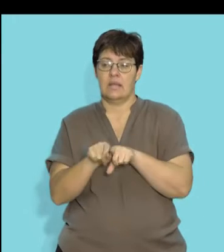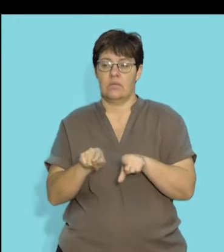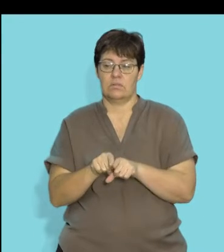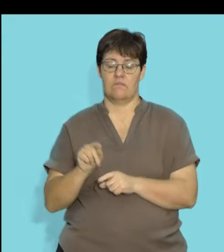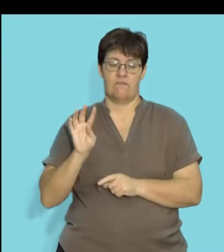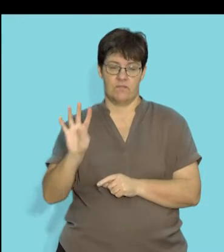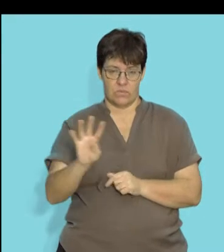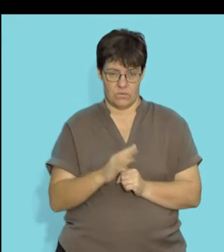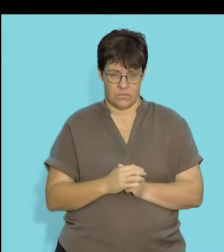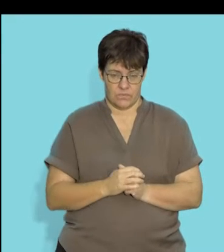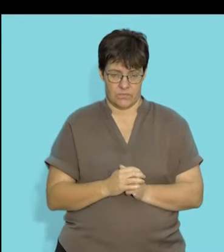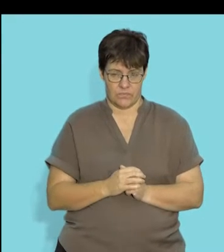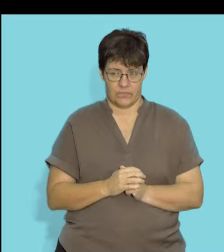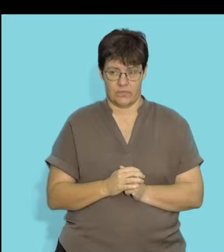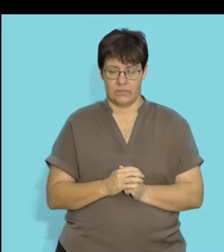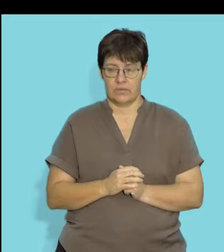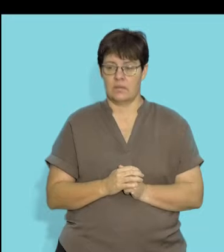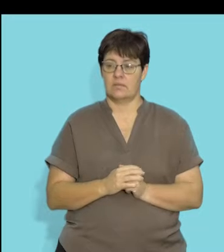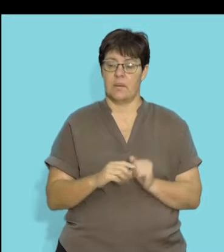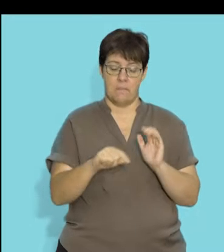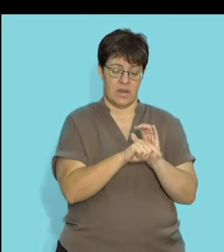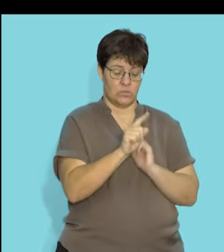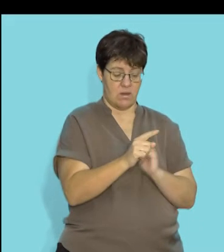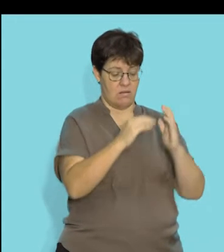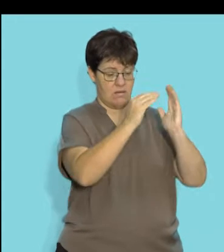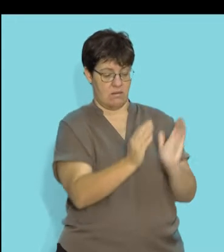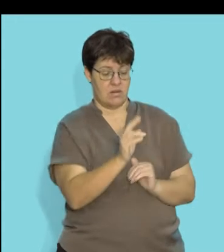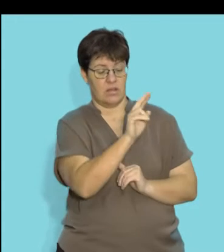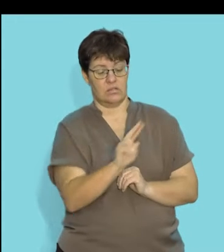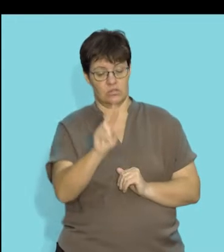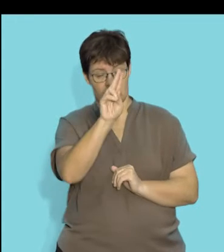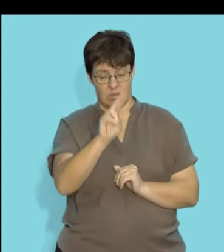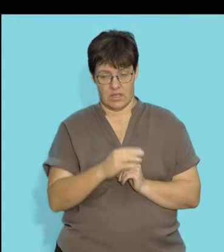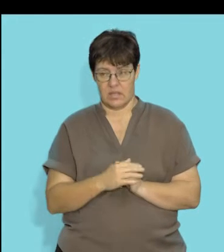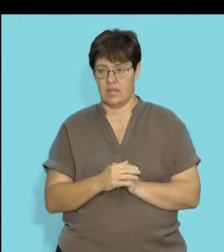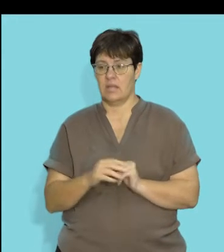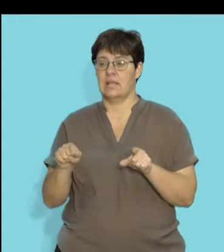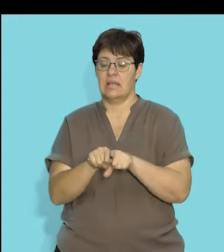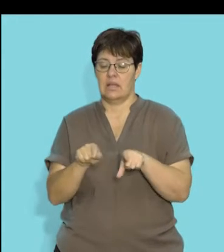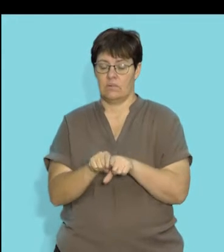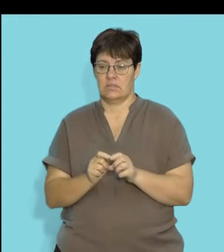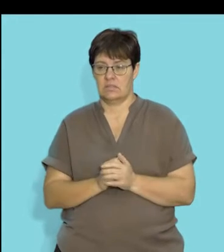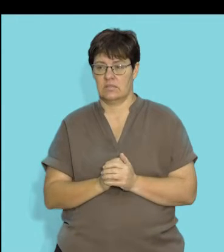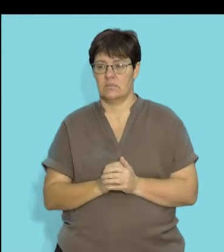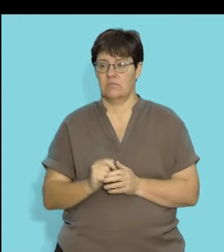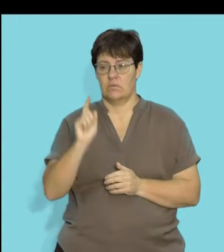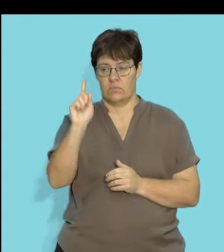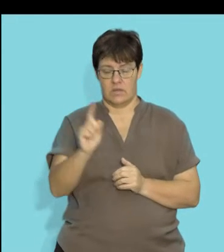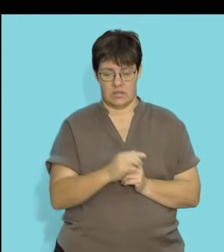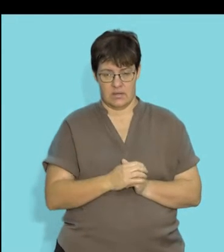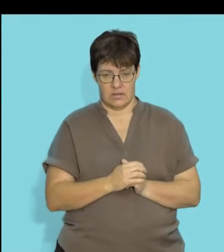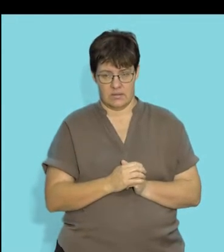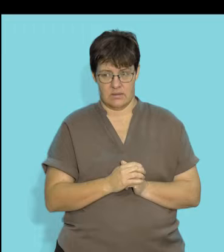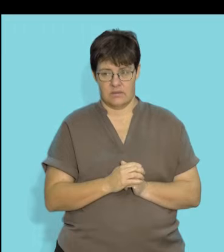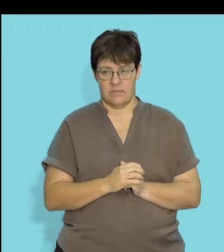squared, which will give me a positive 4. When x is minus 1, it will be negative 1 all squared,